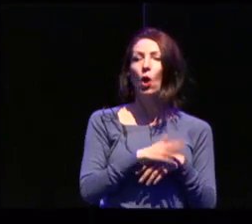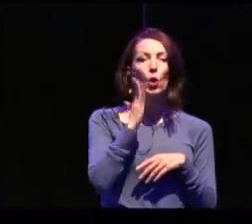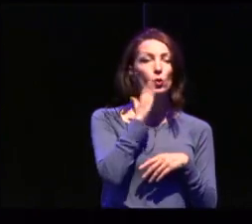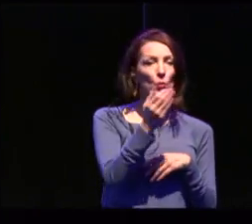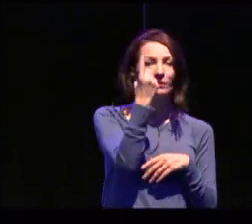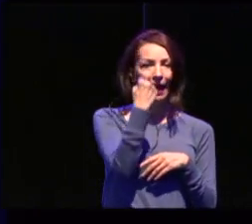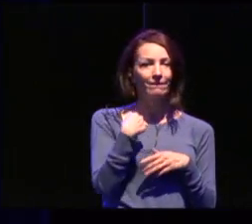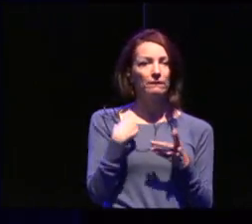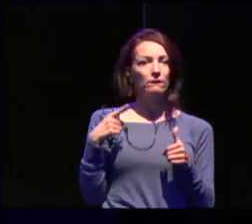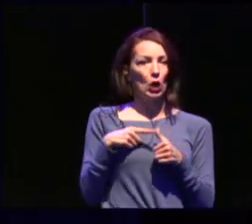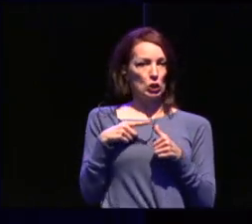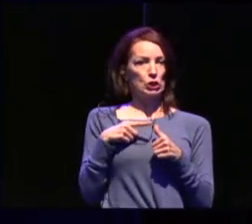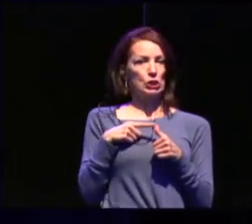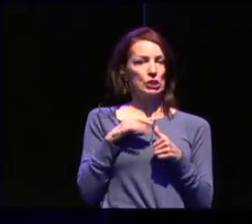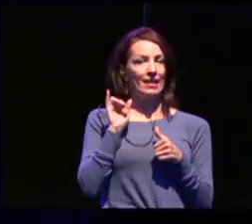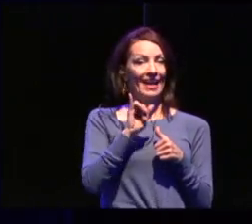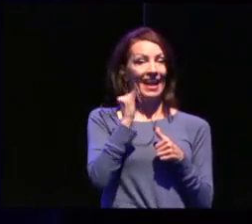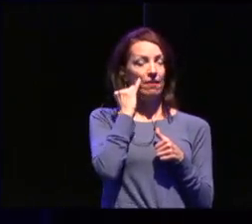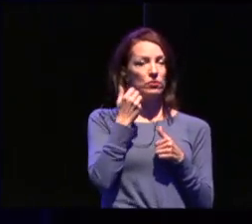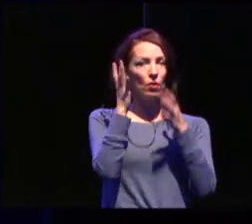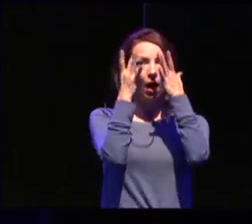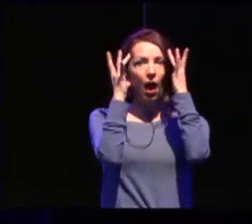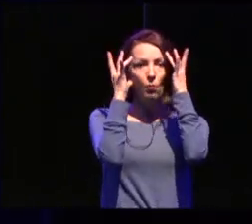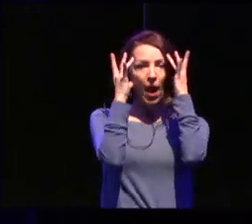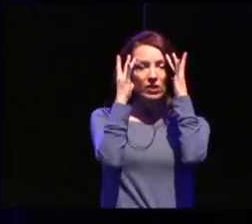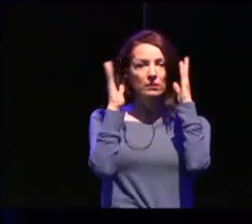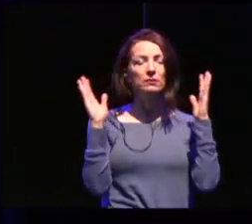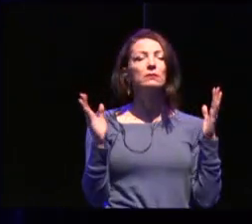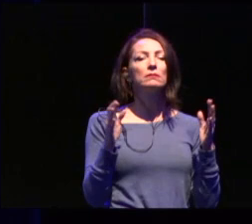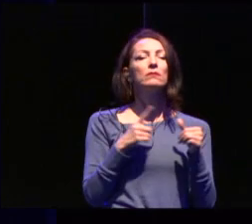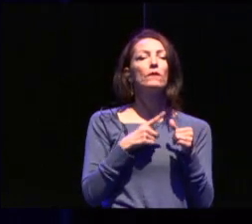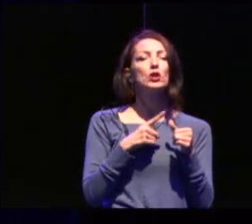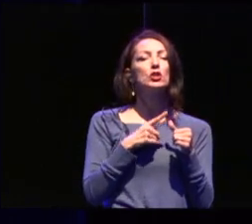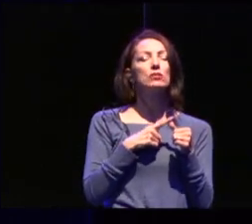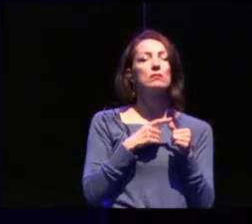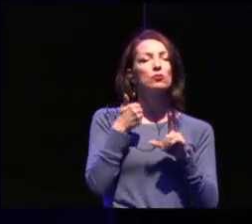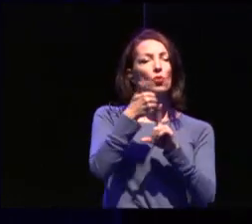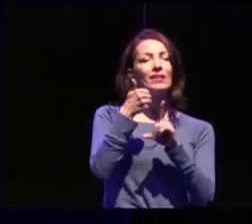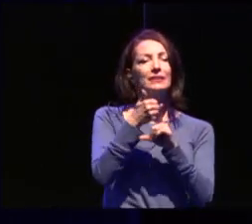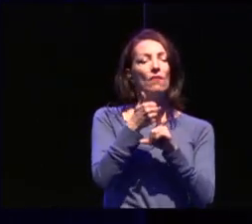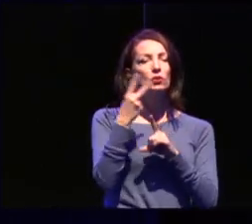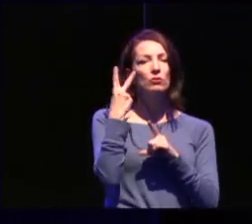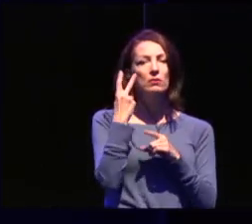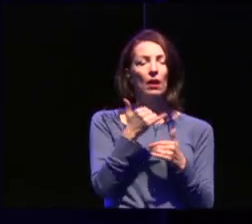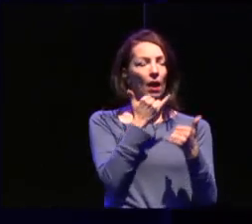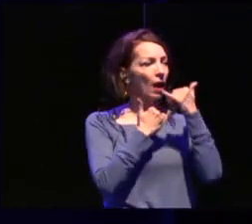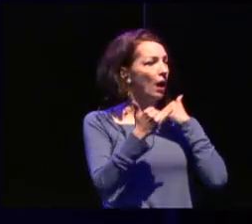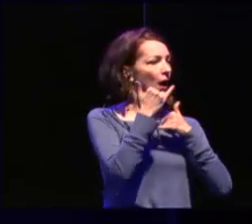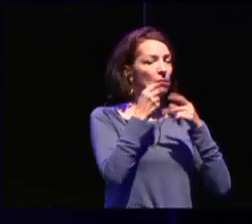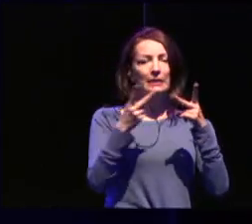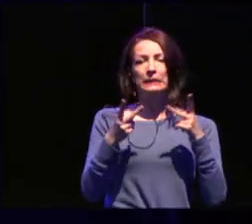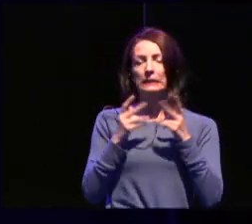first. When you lift your awareness, you're going to get it first. And you're going to see your own blind spots